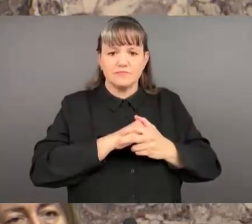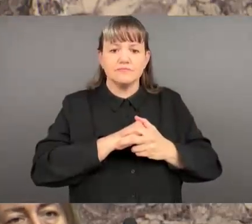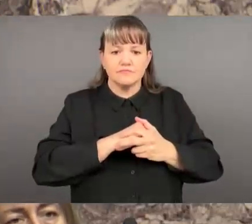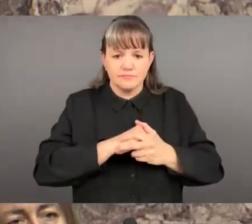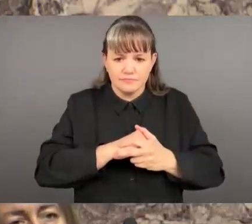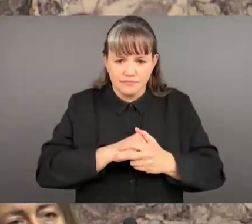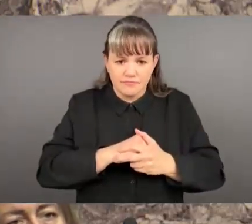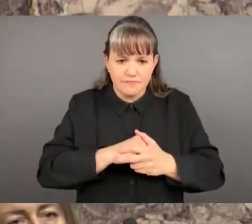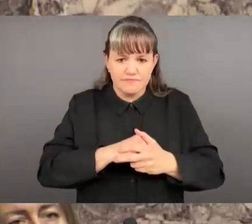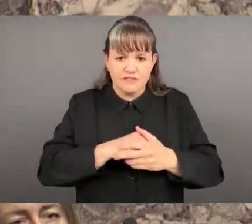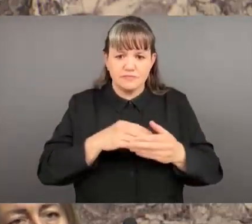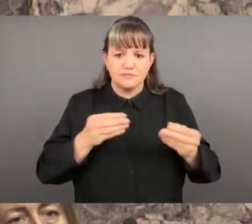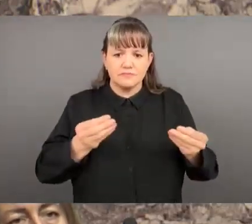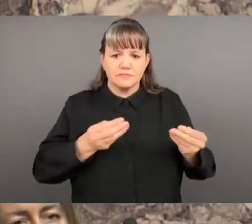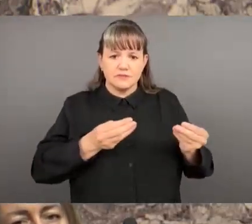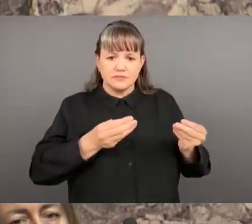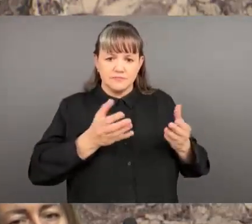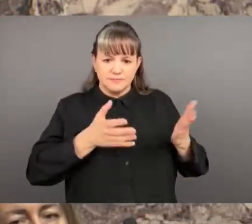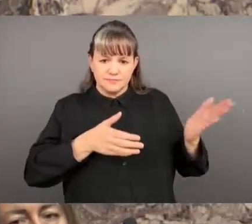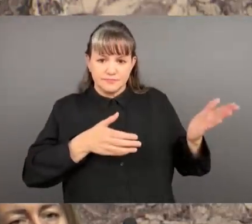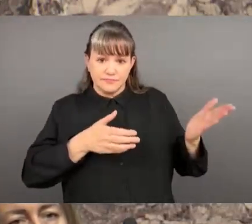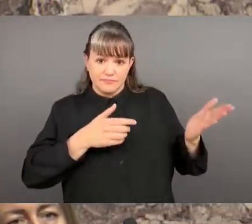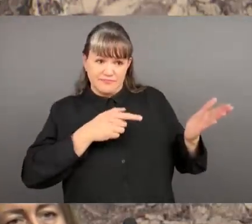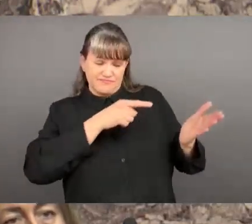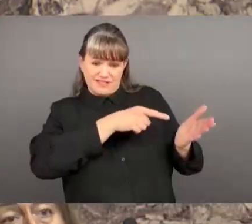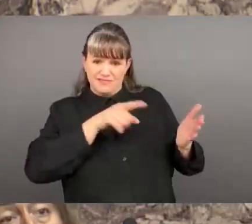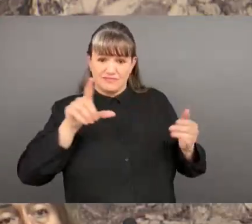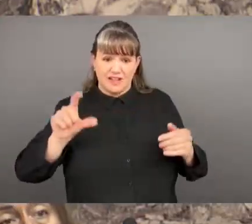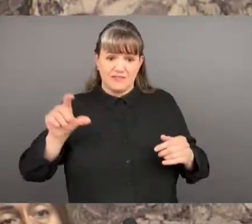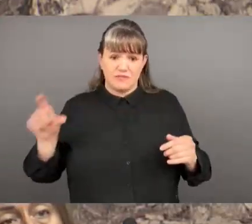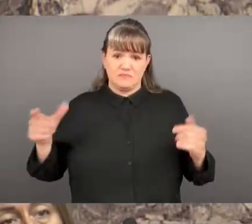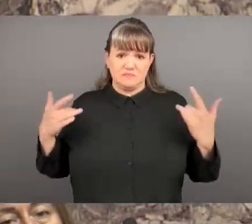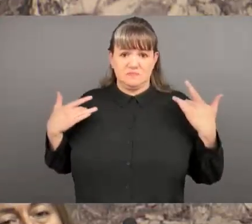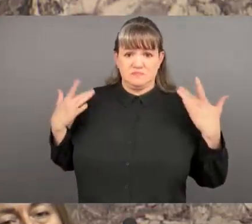from the carbon tax, and now they're walking away from Clean BC.